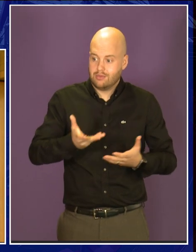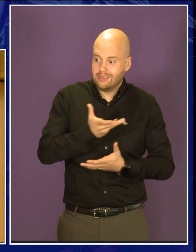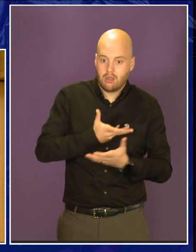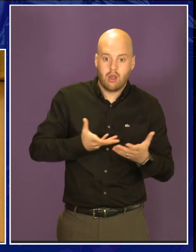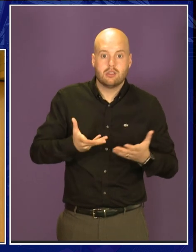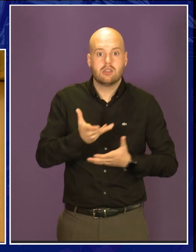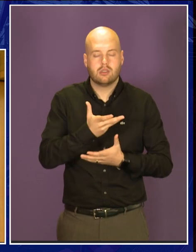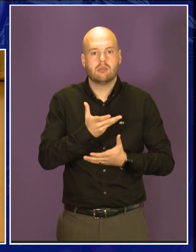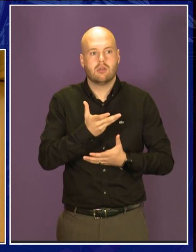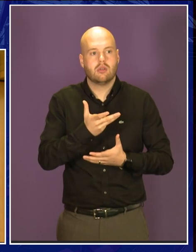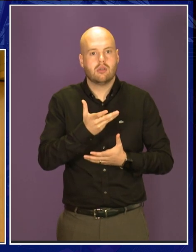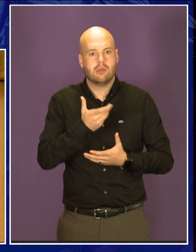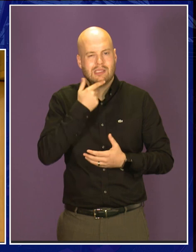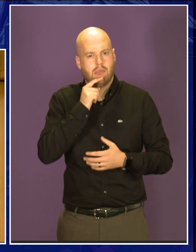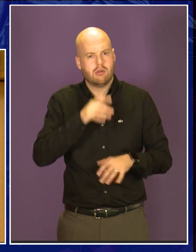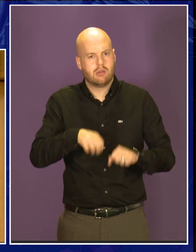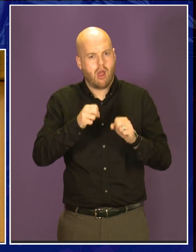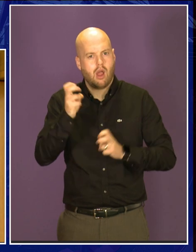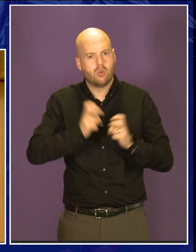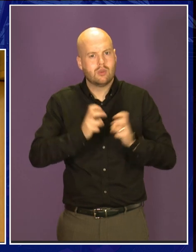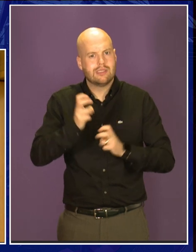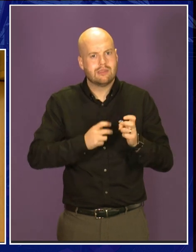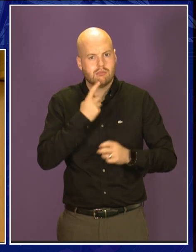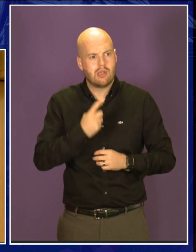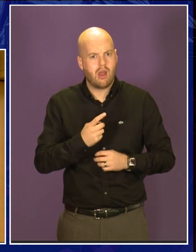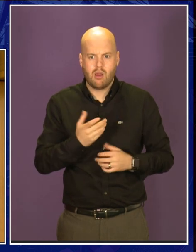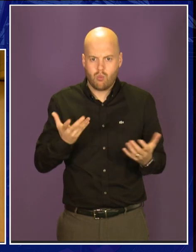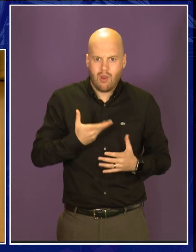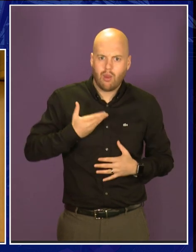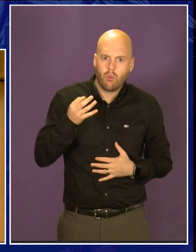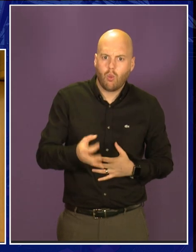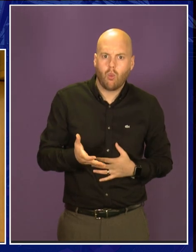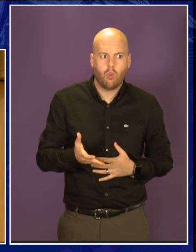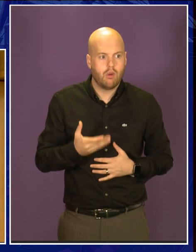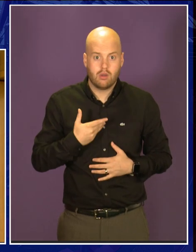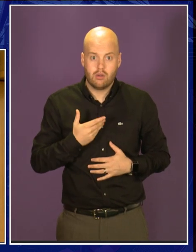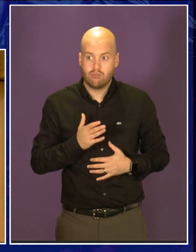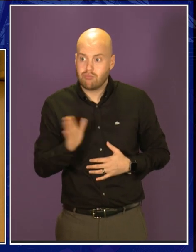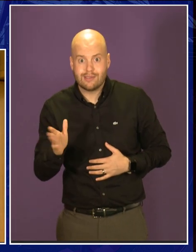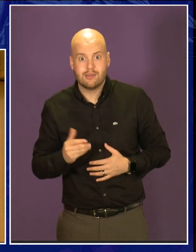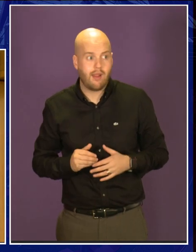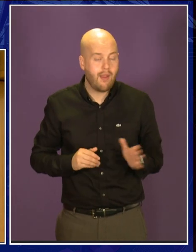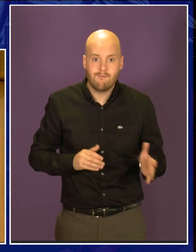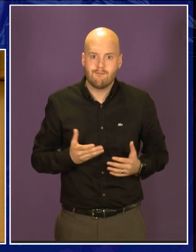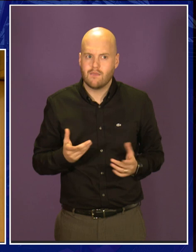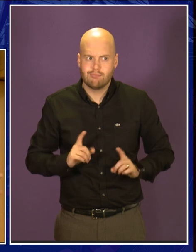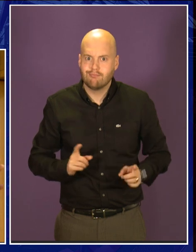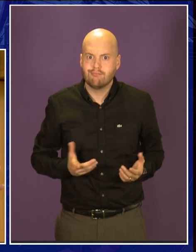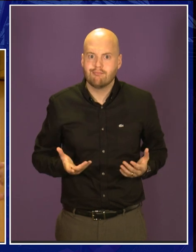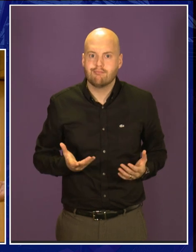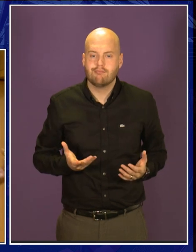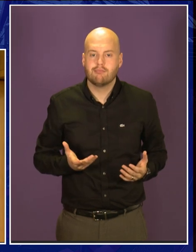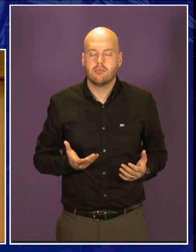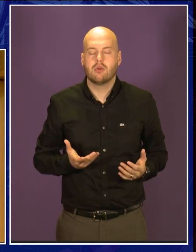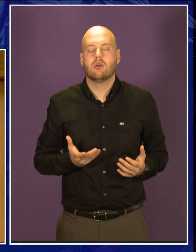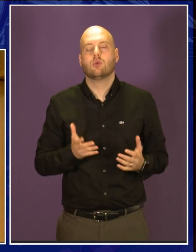people started arguing, where do we go? Do we go right or left? And so in that dilemma, I